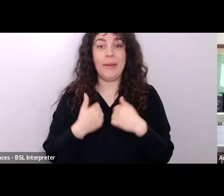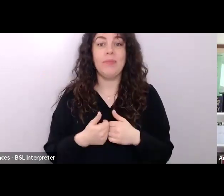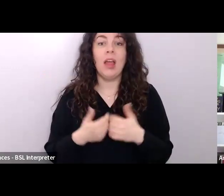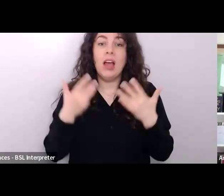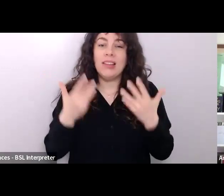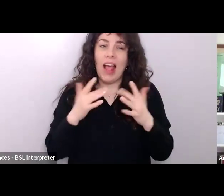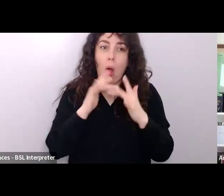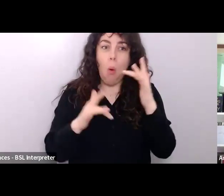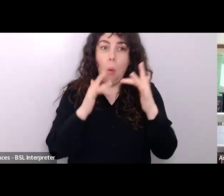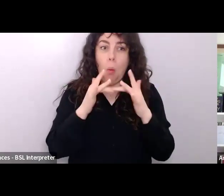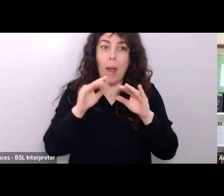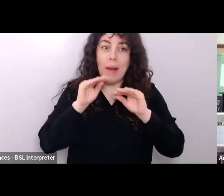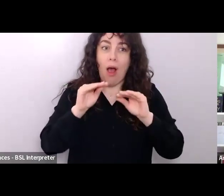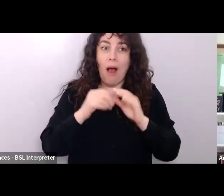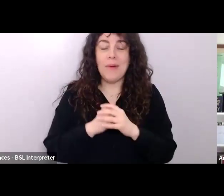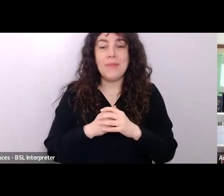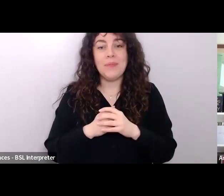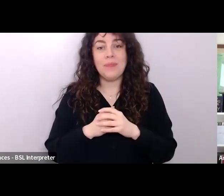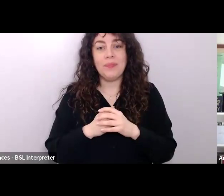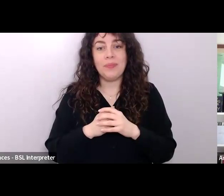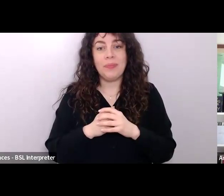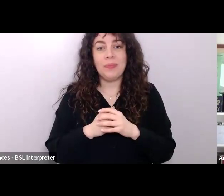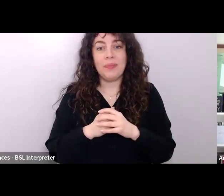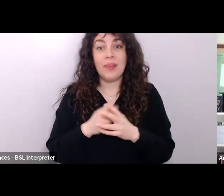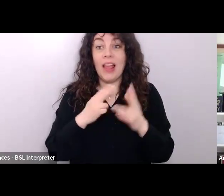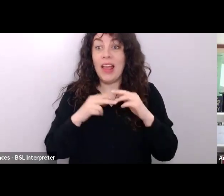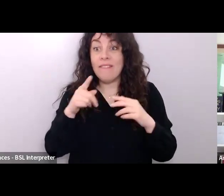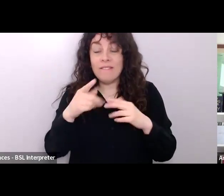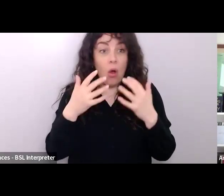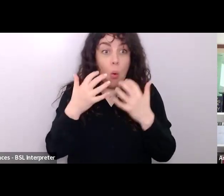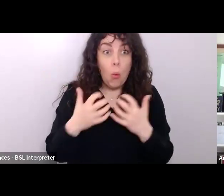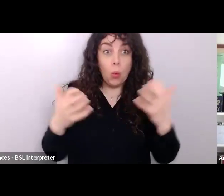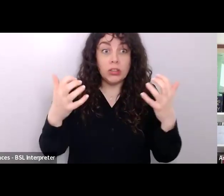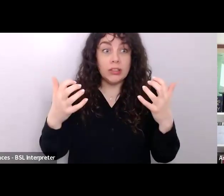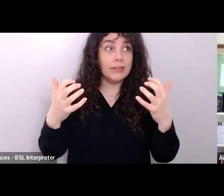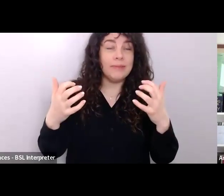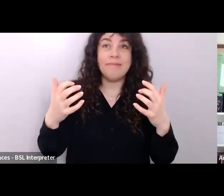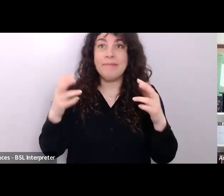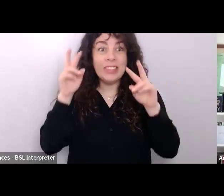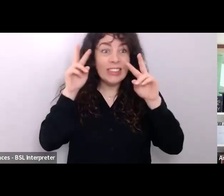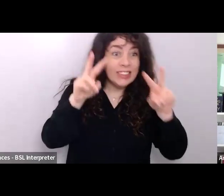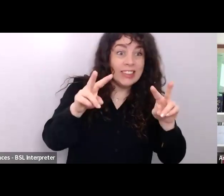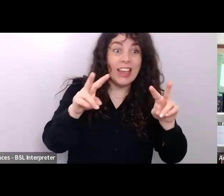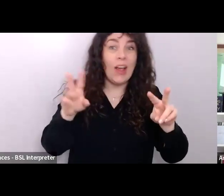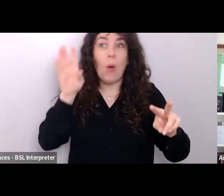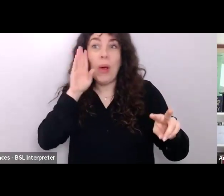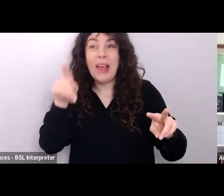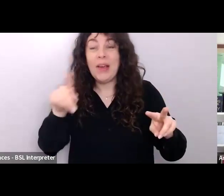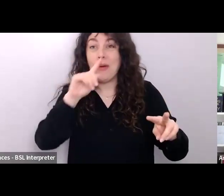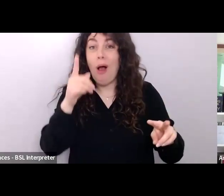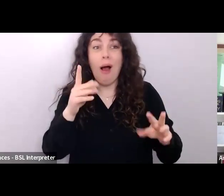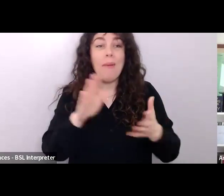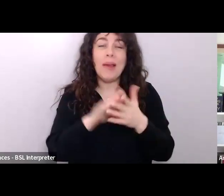webinar format, which means that if you're in the audience, we can't see or hear you. So you can